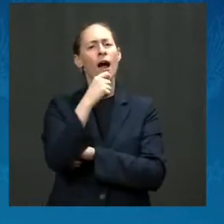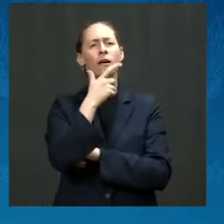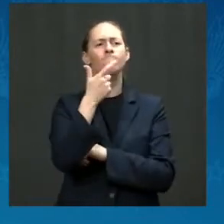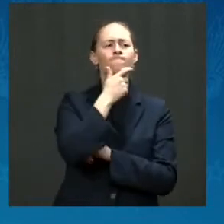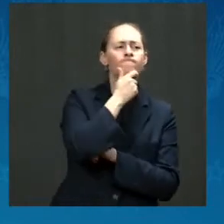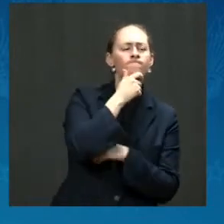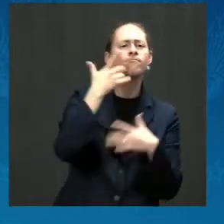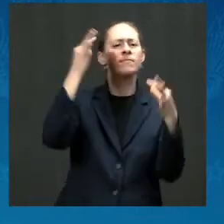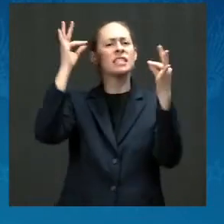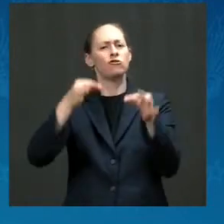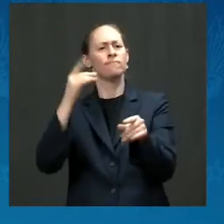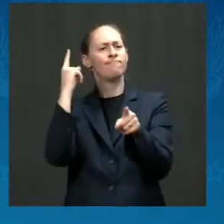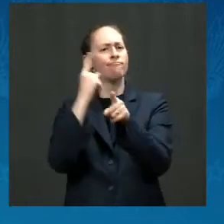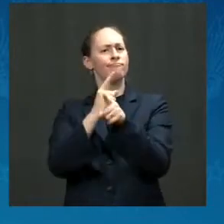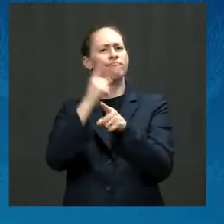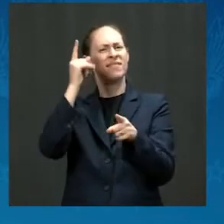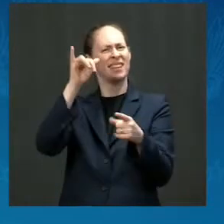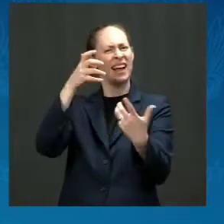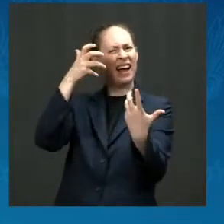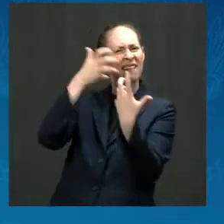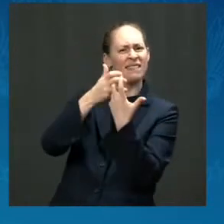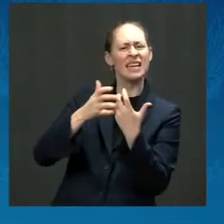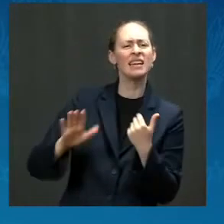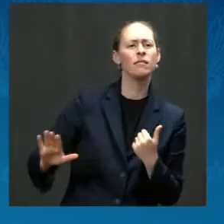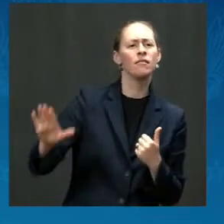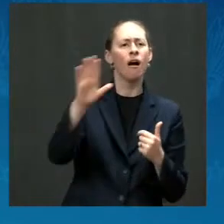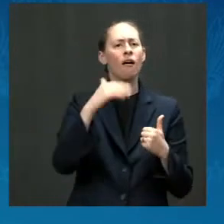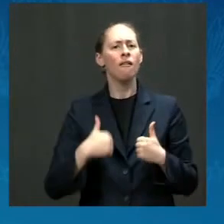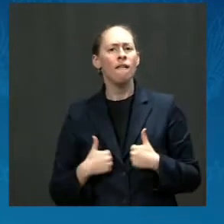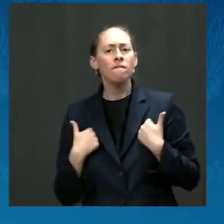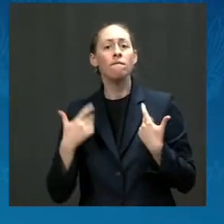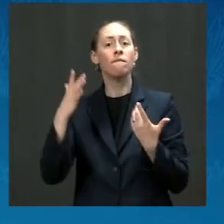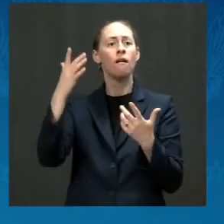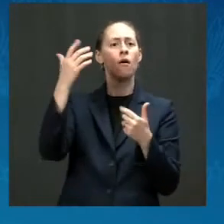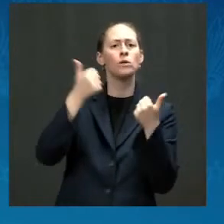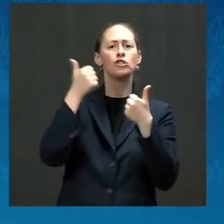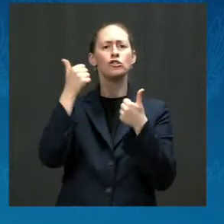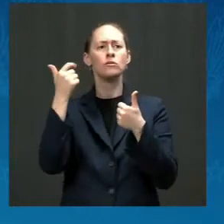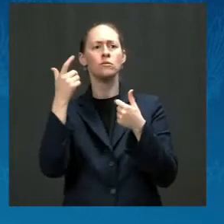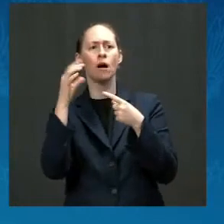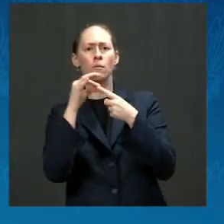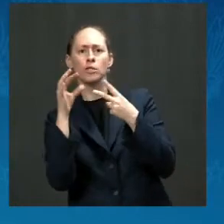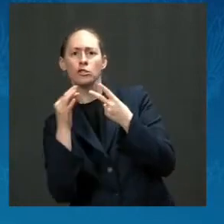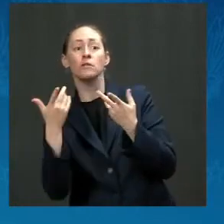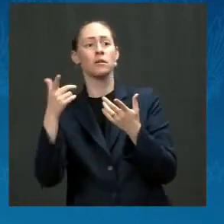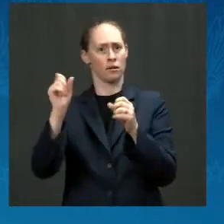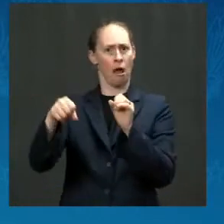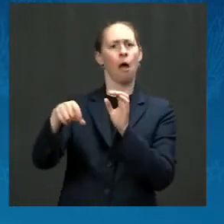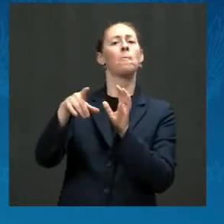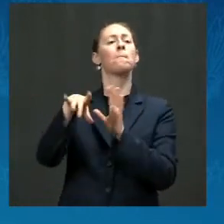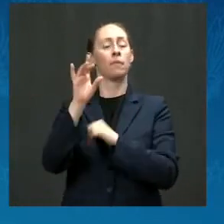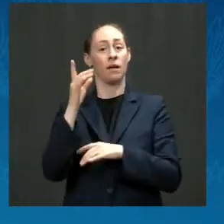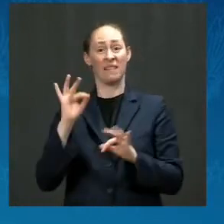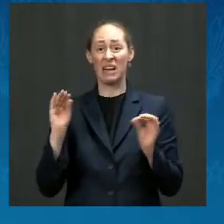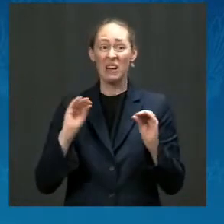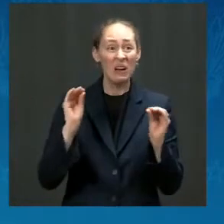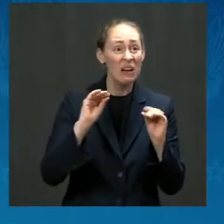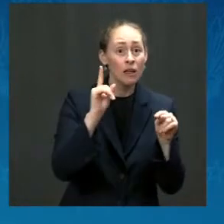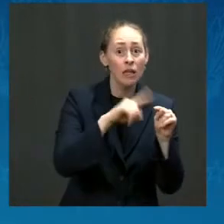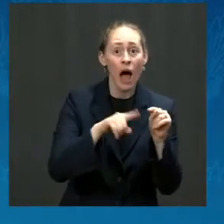about their life. They have options. But without affordable health insurance, those options are